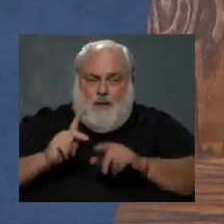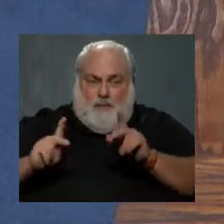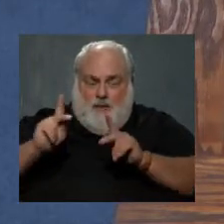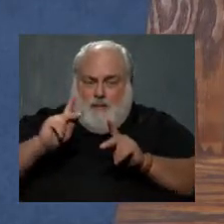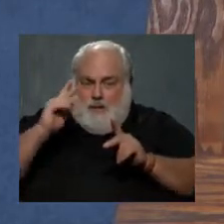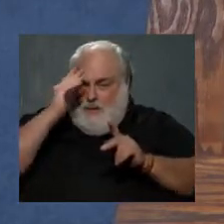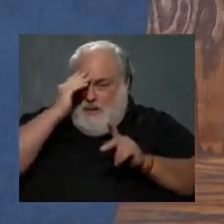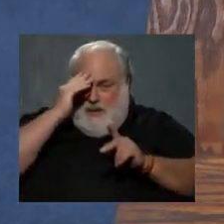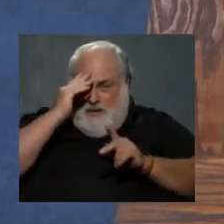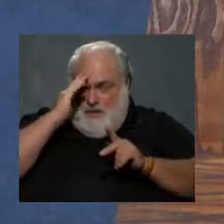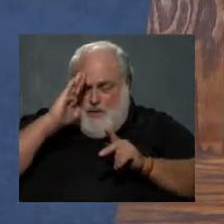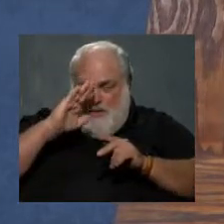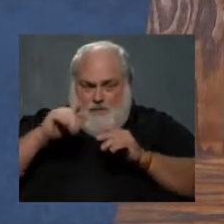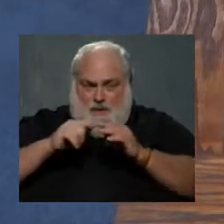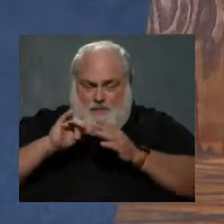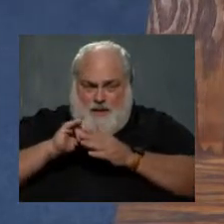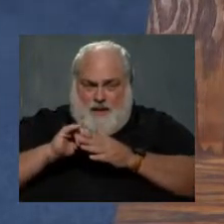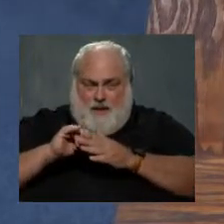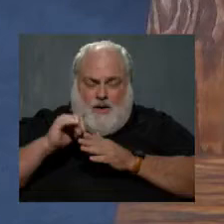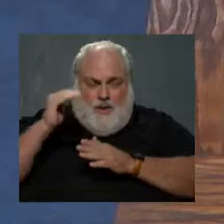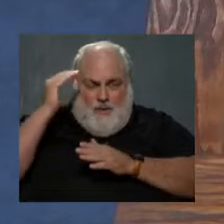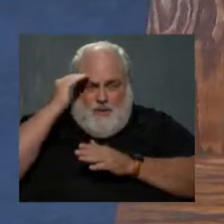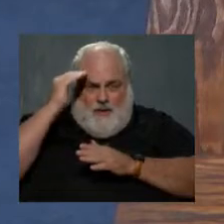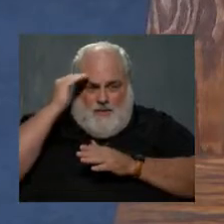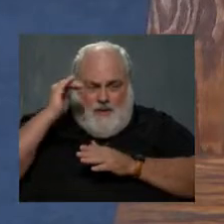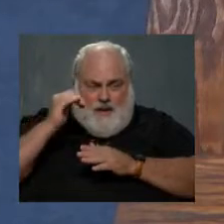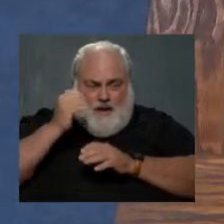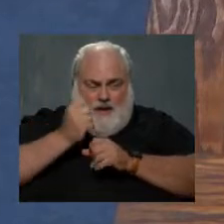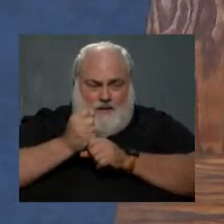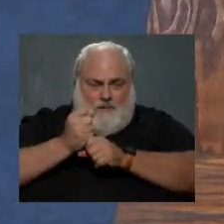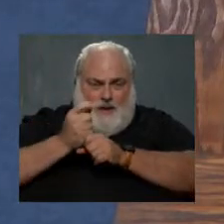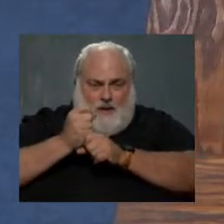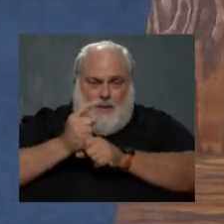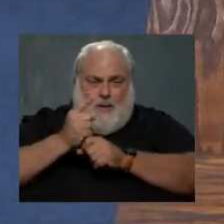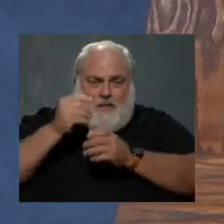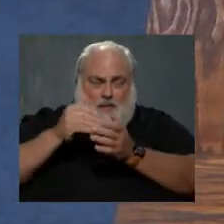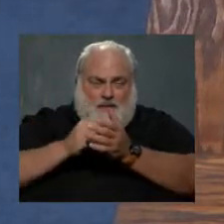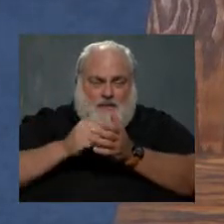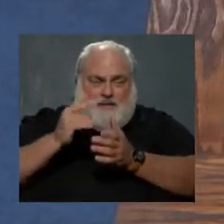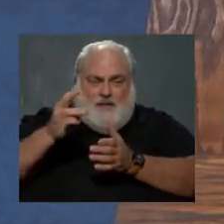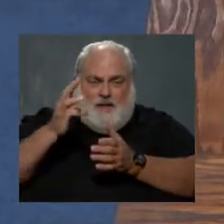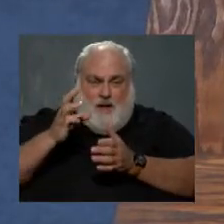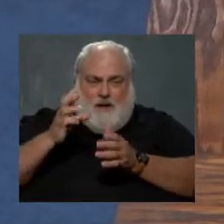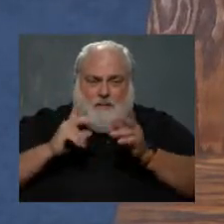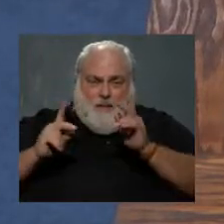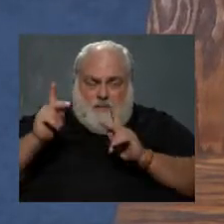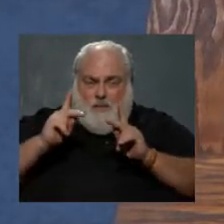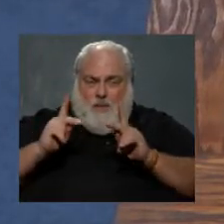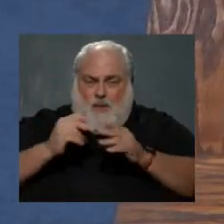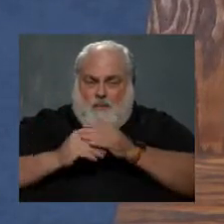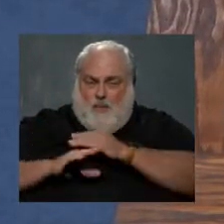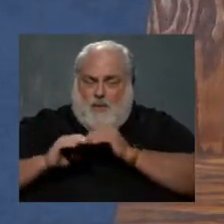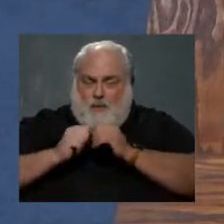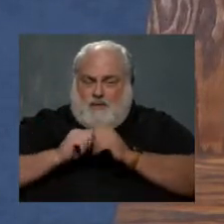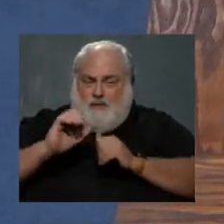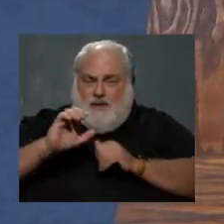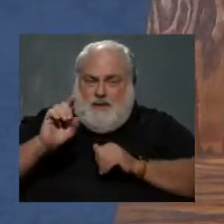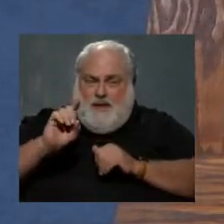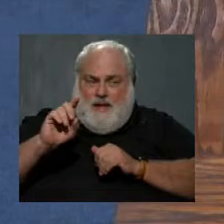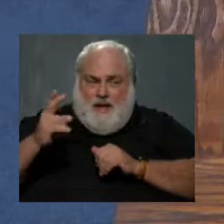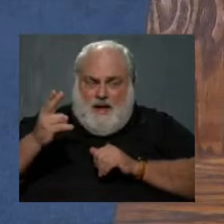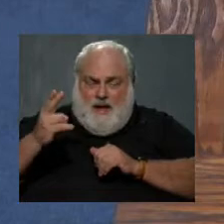know about it or are aware of it. Each year, 1,600 babies are born with CDH in the United